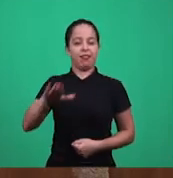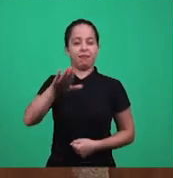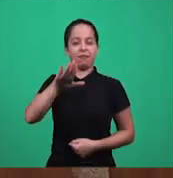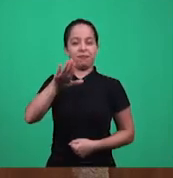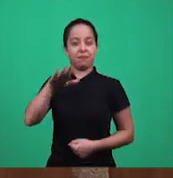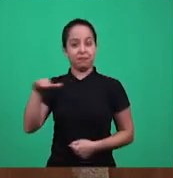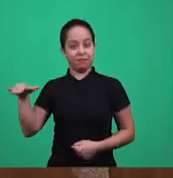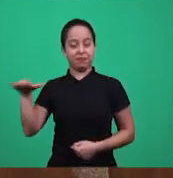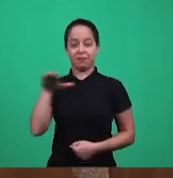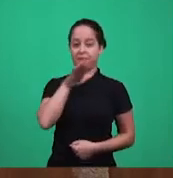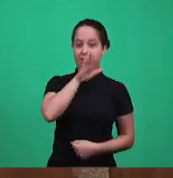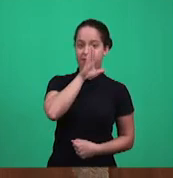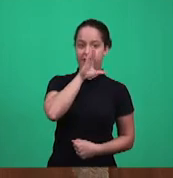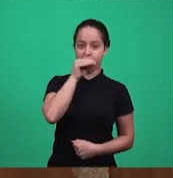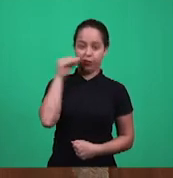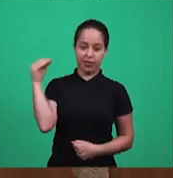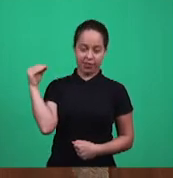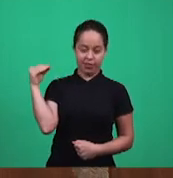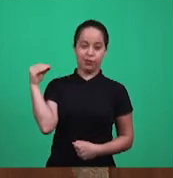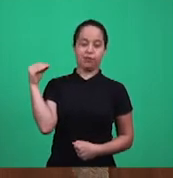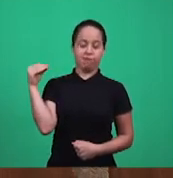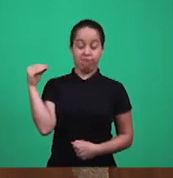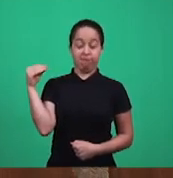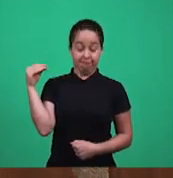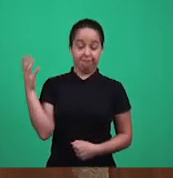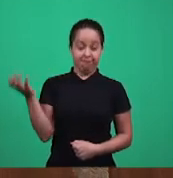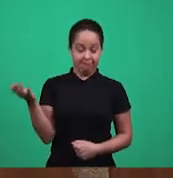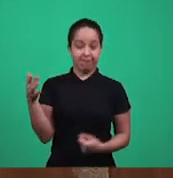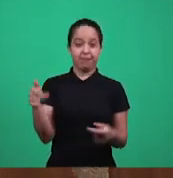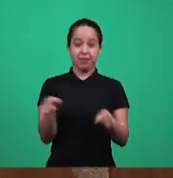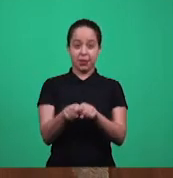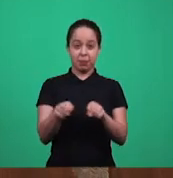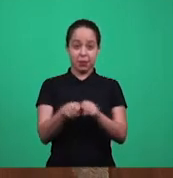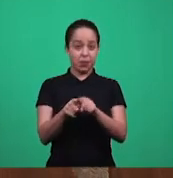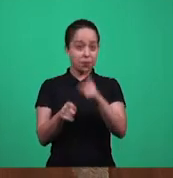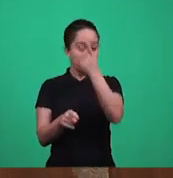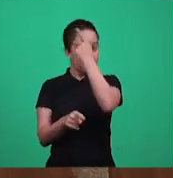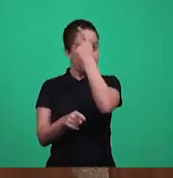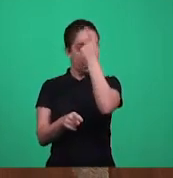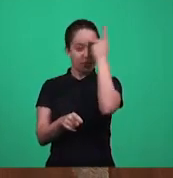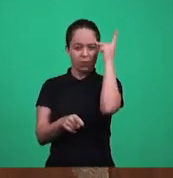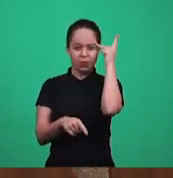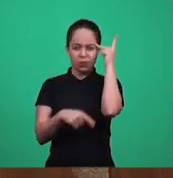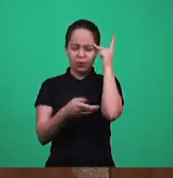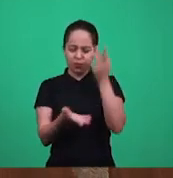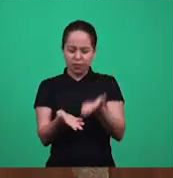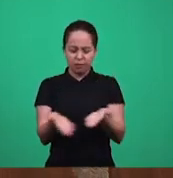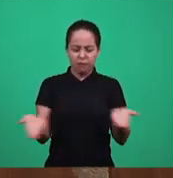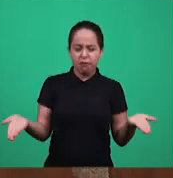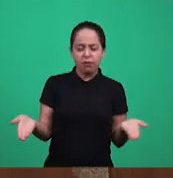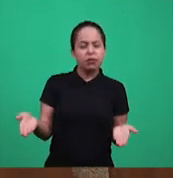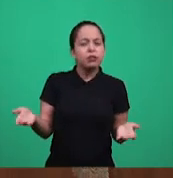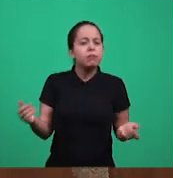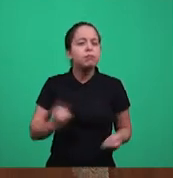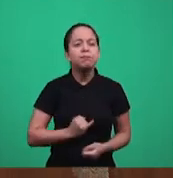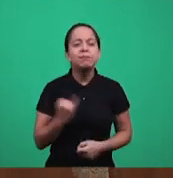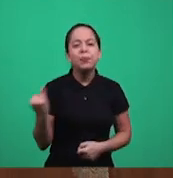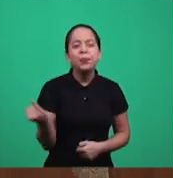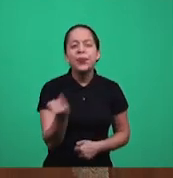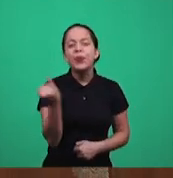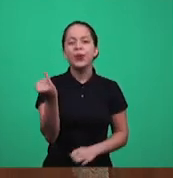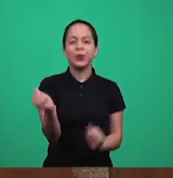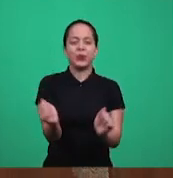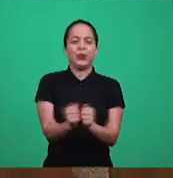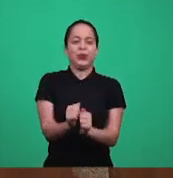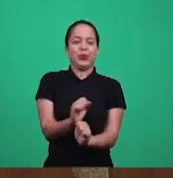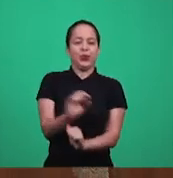children. Children and adolescents, those that have a fundamental part in the